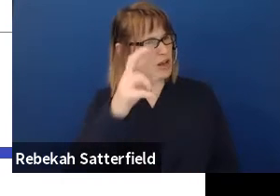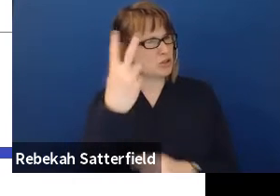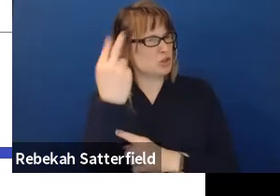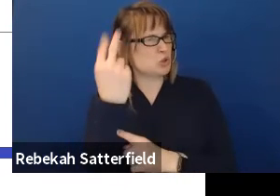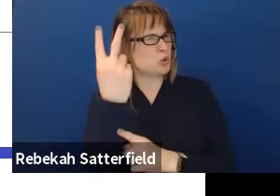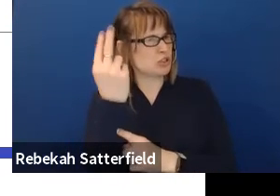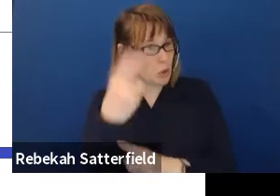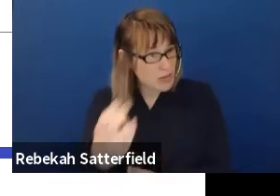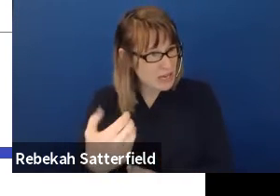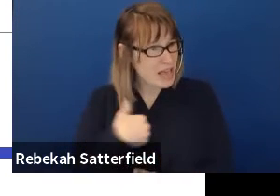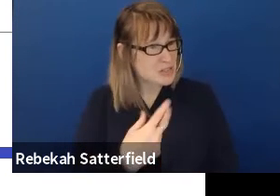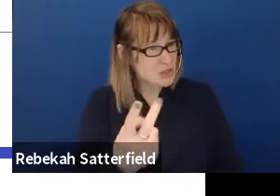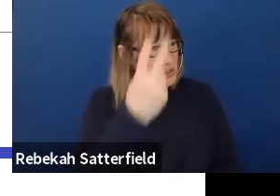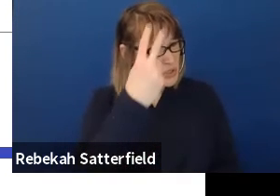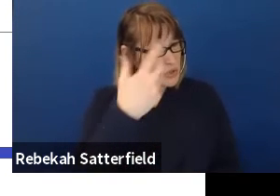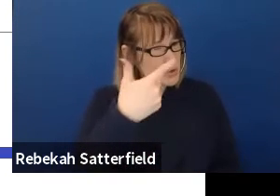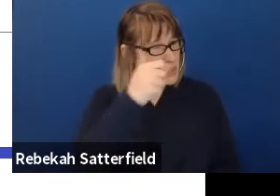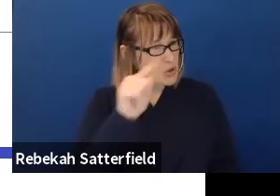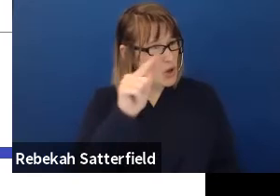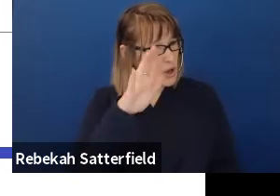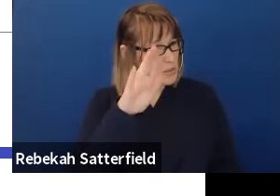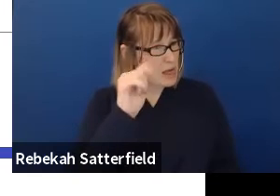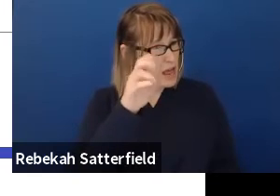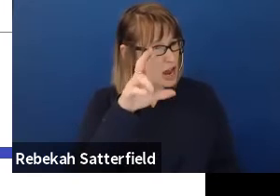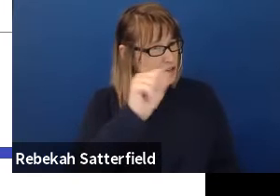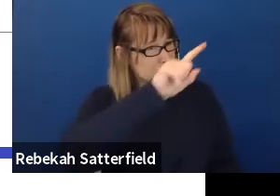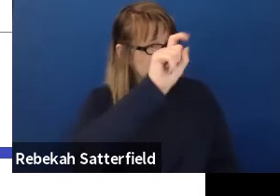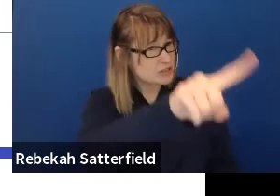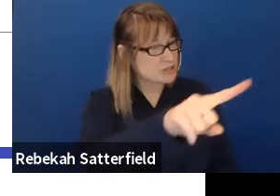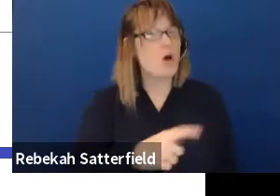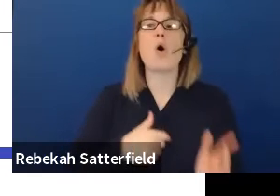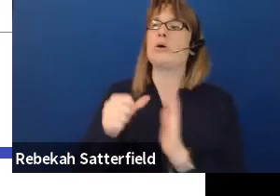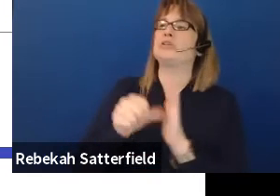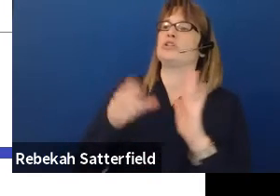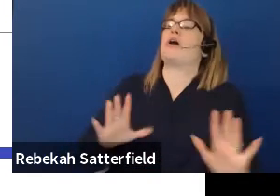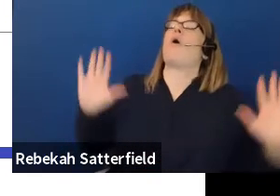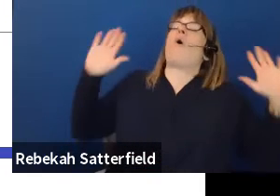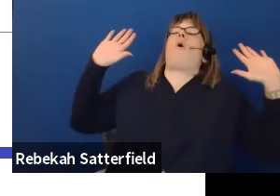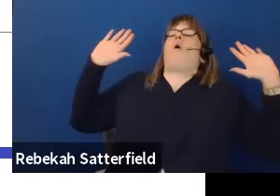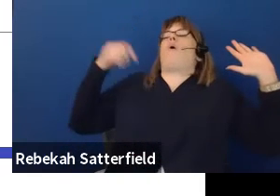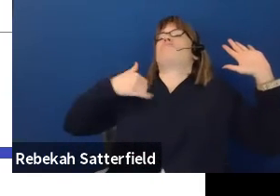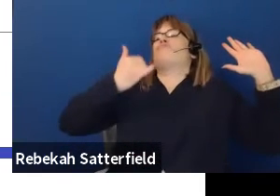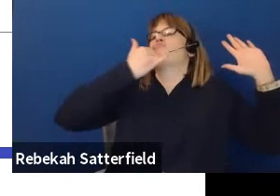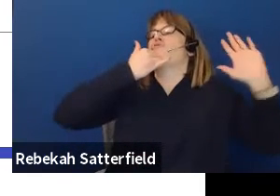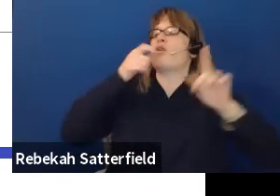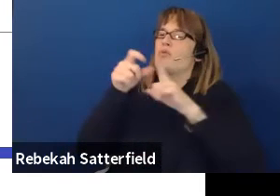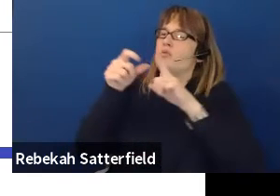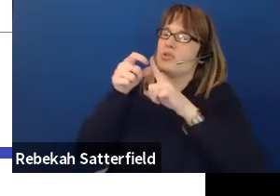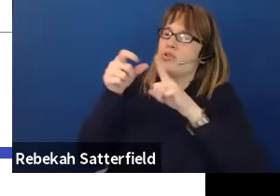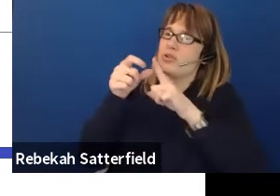gallbladders? As I interpreted to the surgeon, he realized he had been using the wrong term and apologized to the